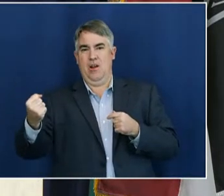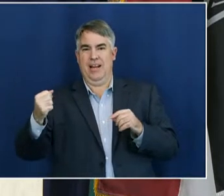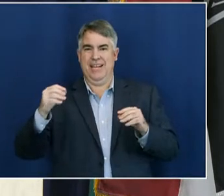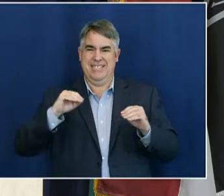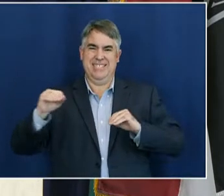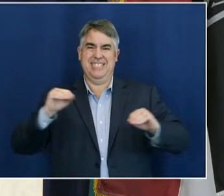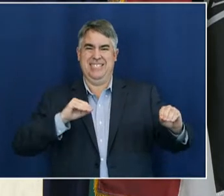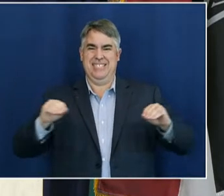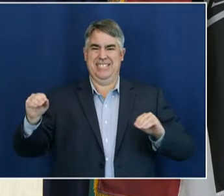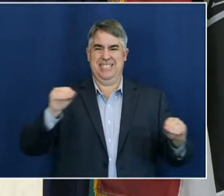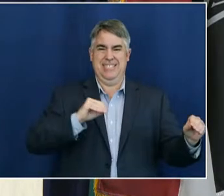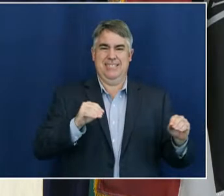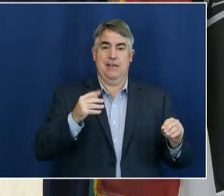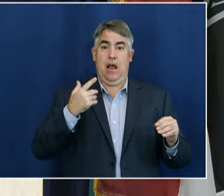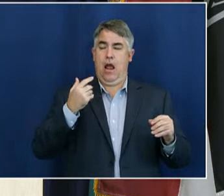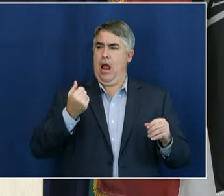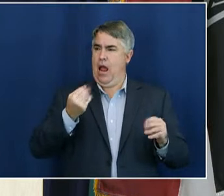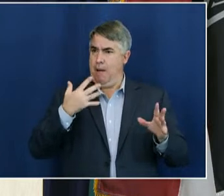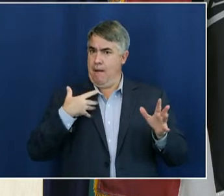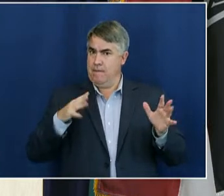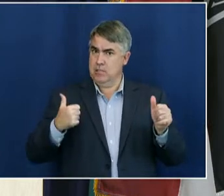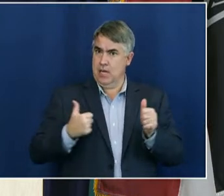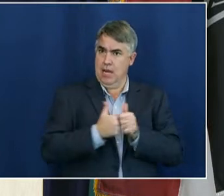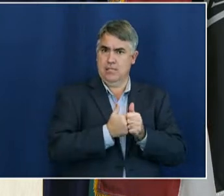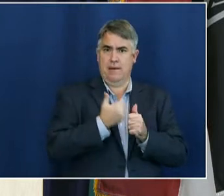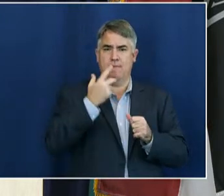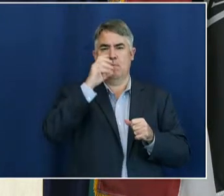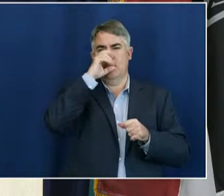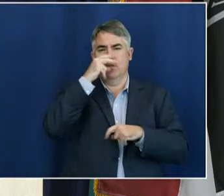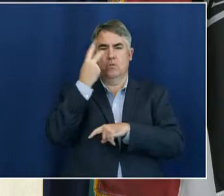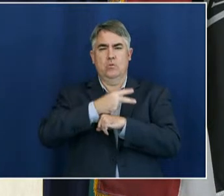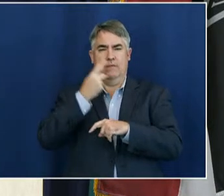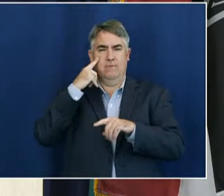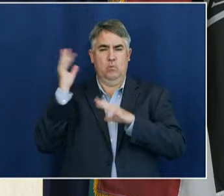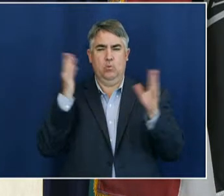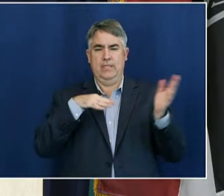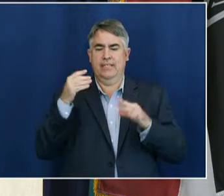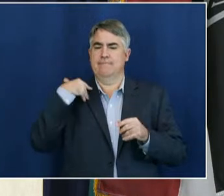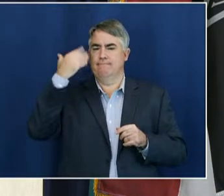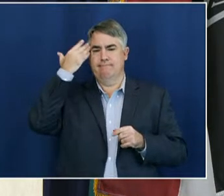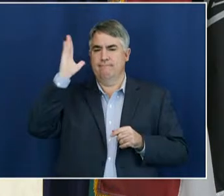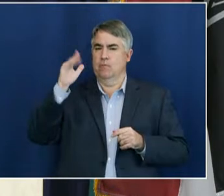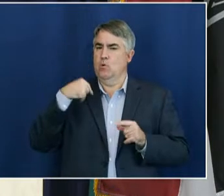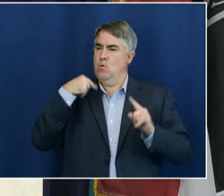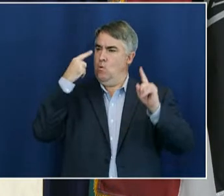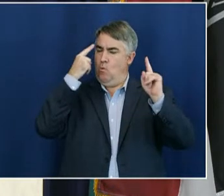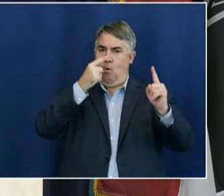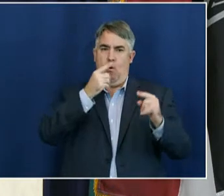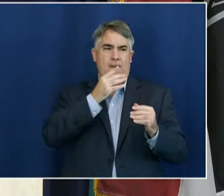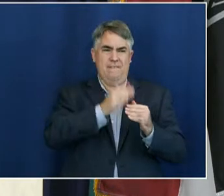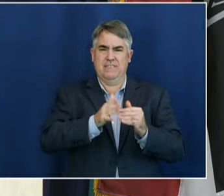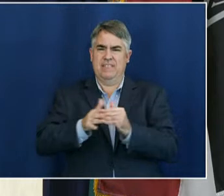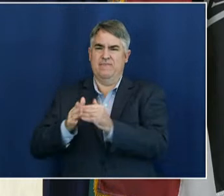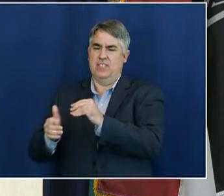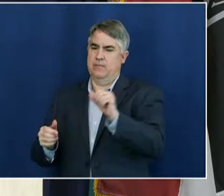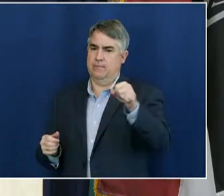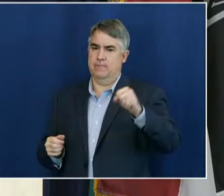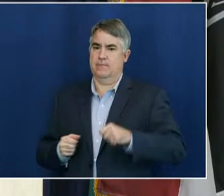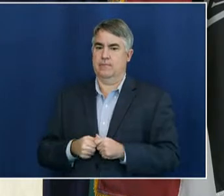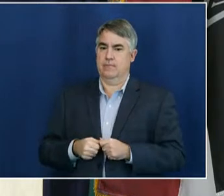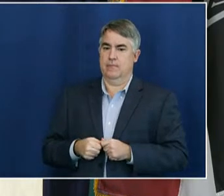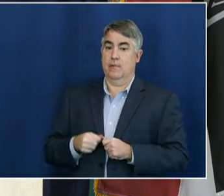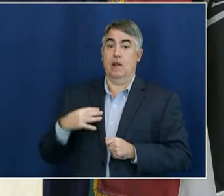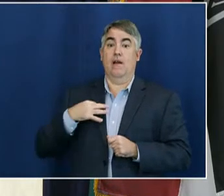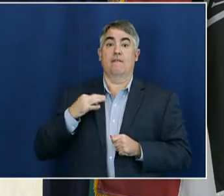do beyond what they normally do, but I know that they're certainly striving to be able to catch up. The volunteers, the great need for